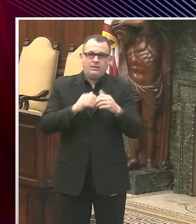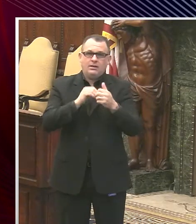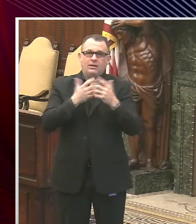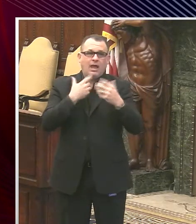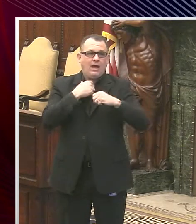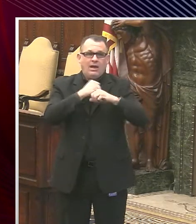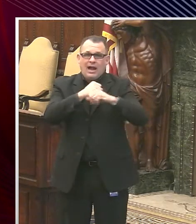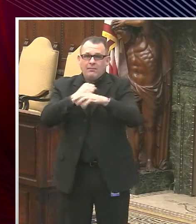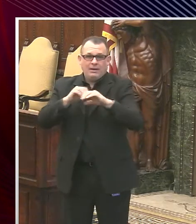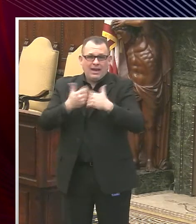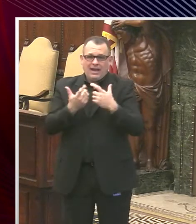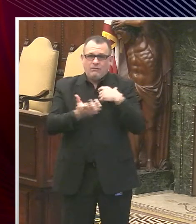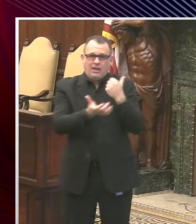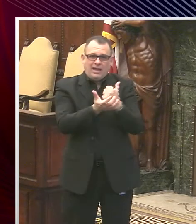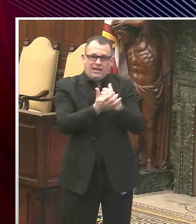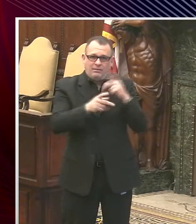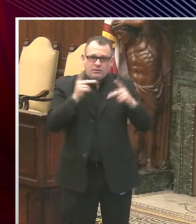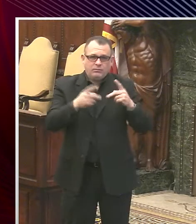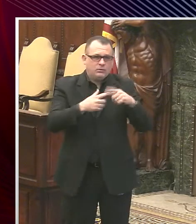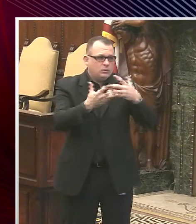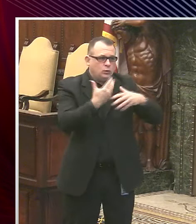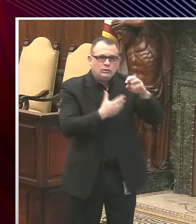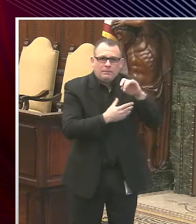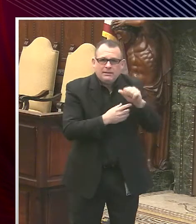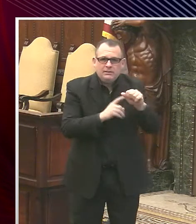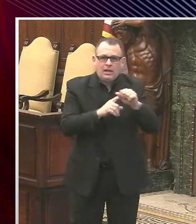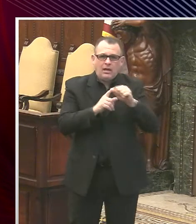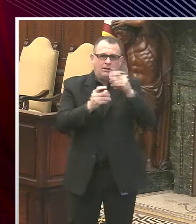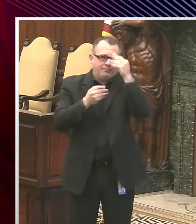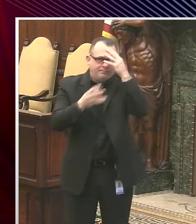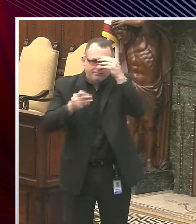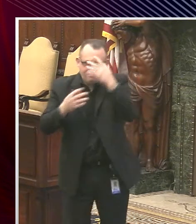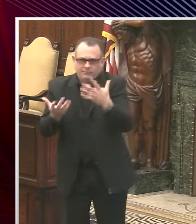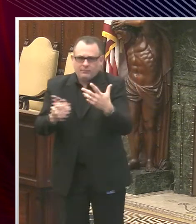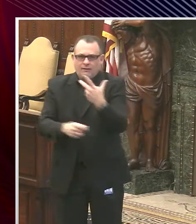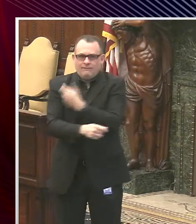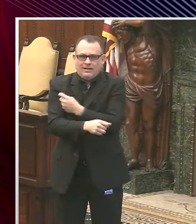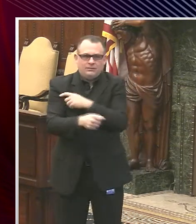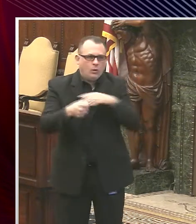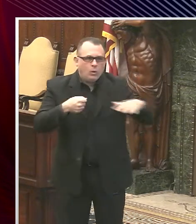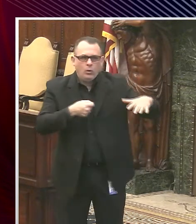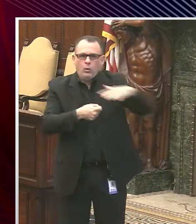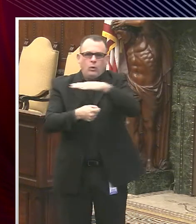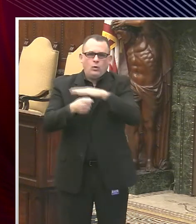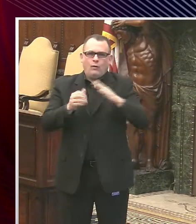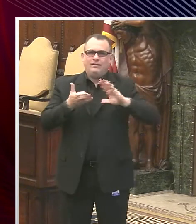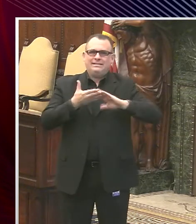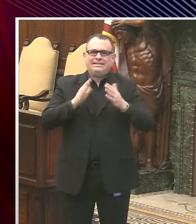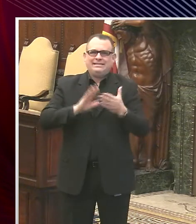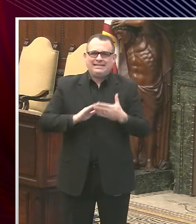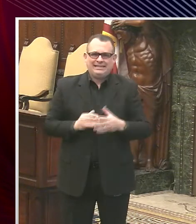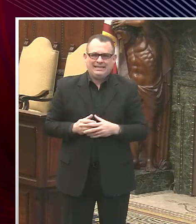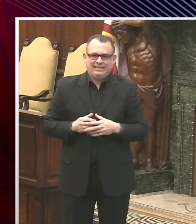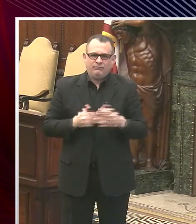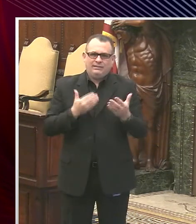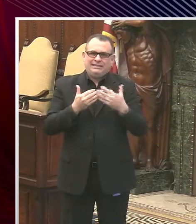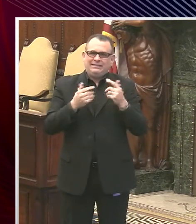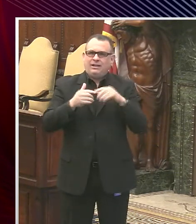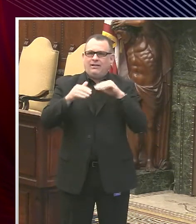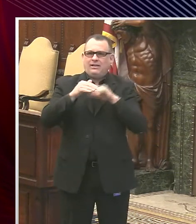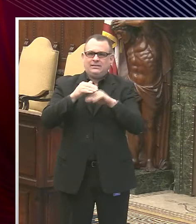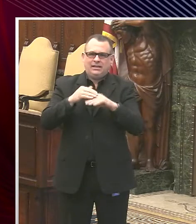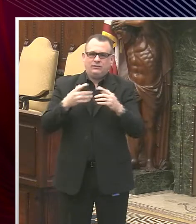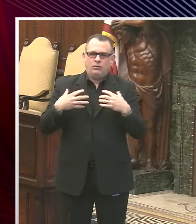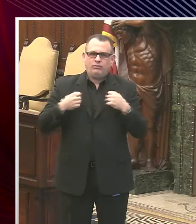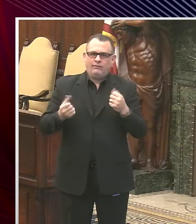information to people through social media and at some of the vaccination sites throughout the city on how to easily access behavioral